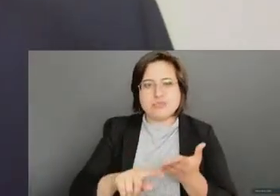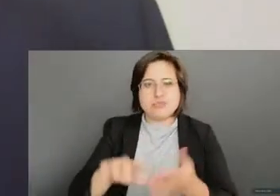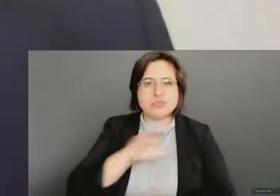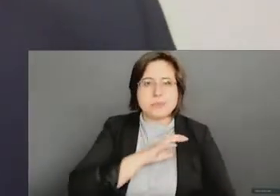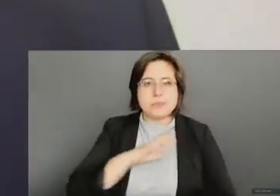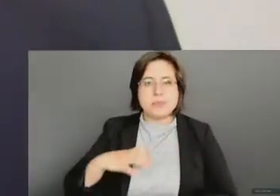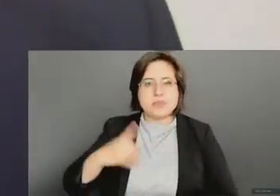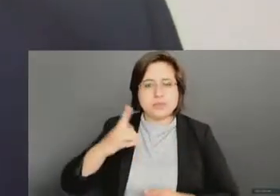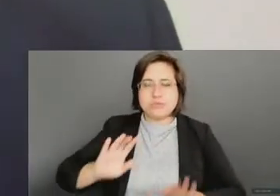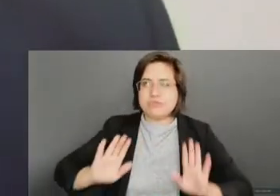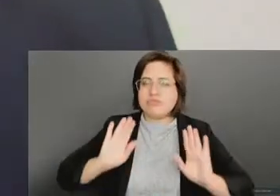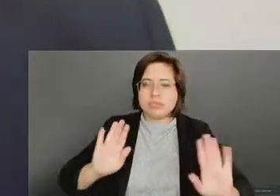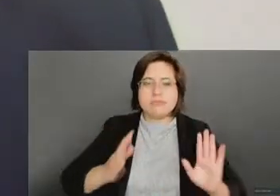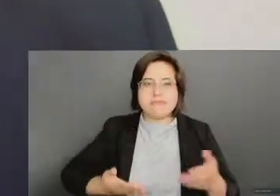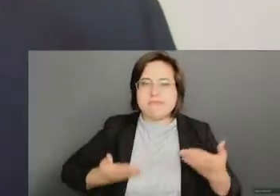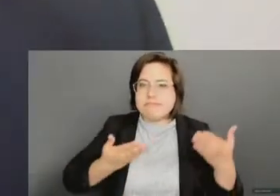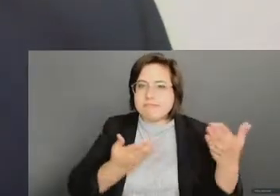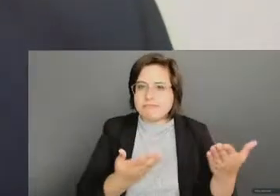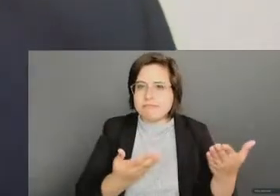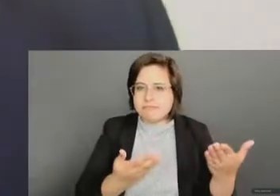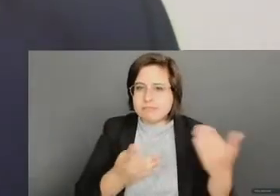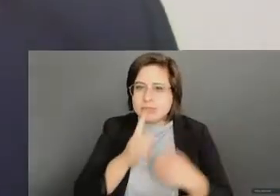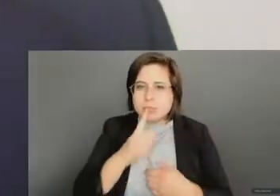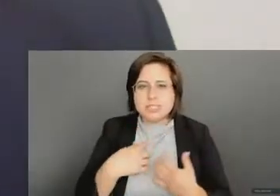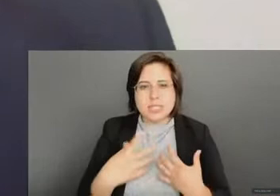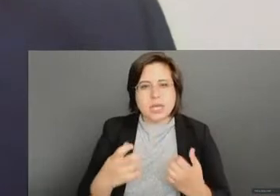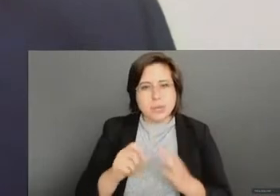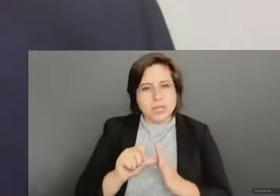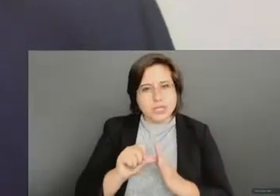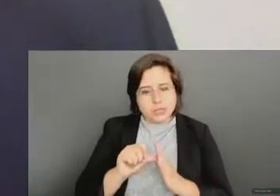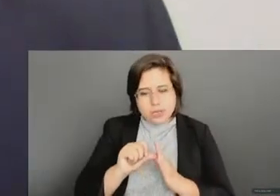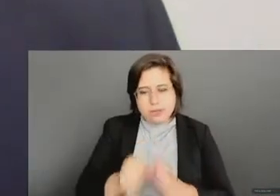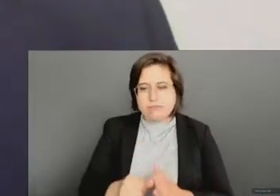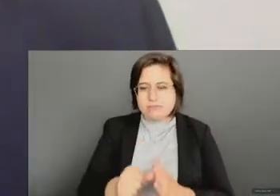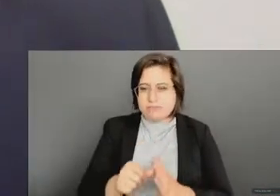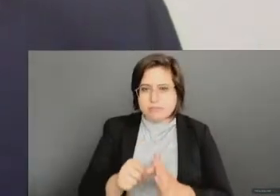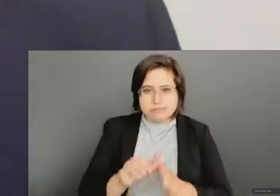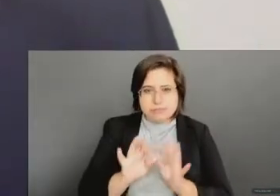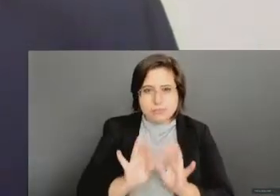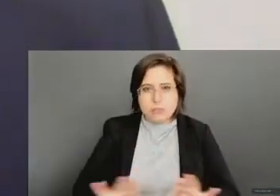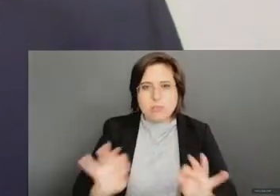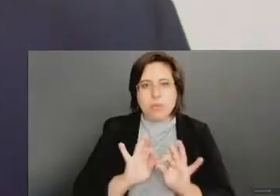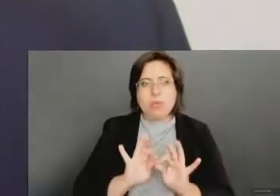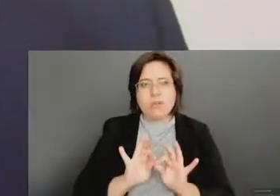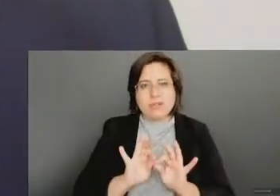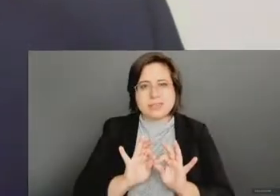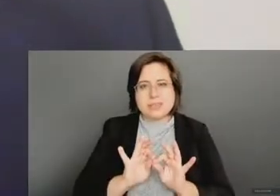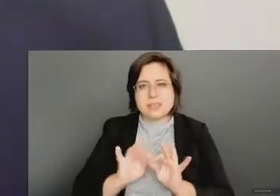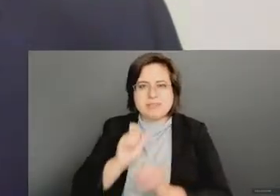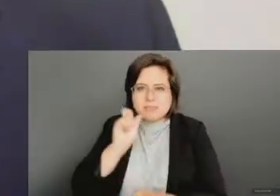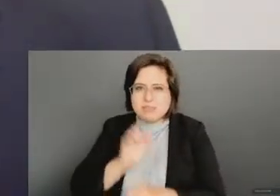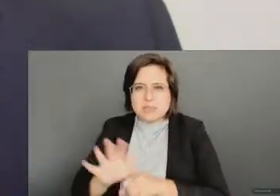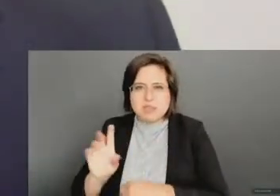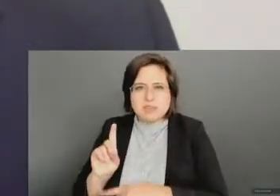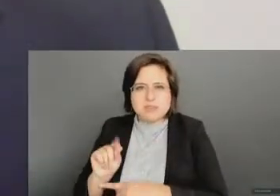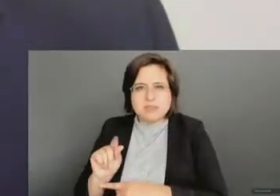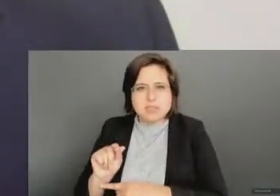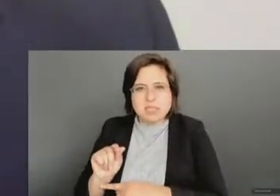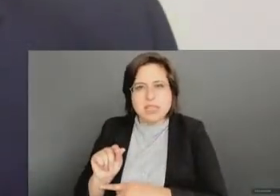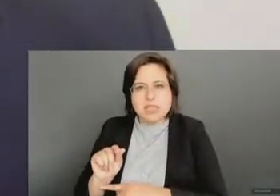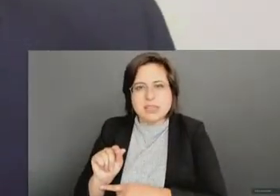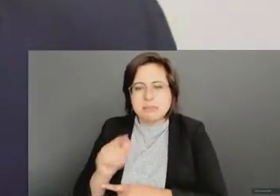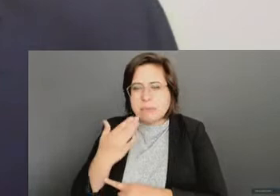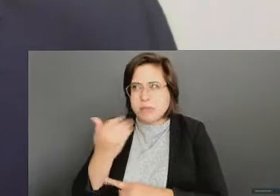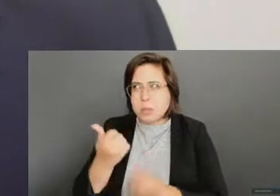these great recommendations, and really want to underscore the importance of addressing the lack of data. And I don't remember which of the subject